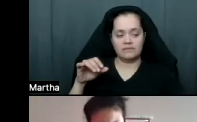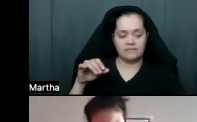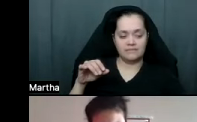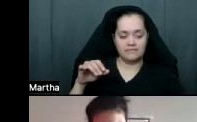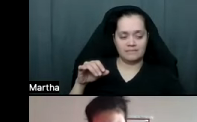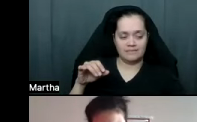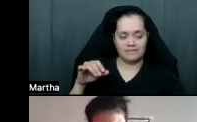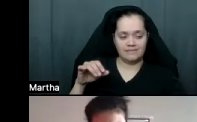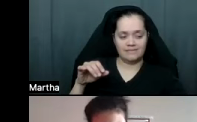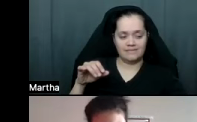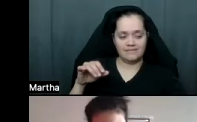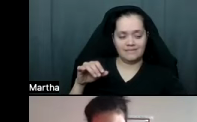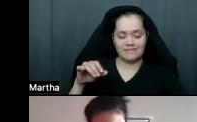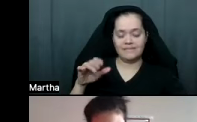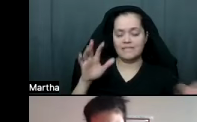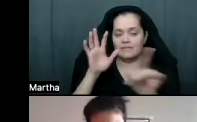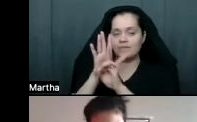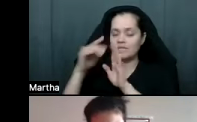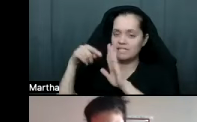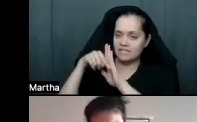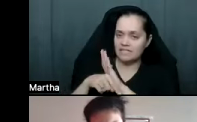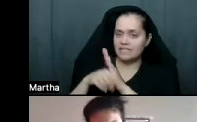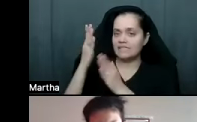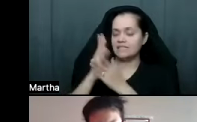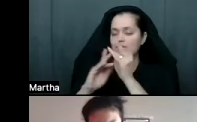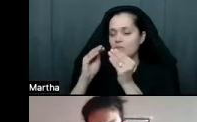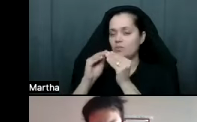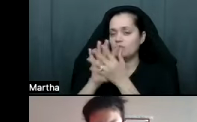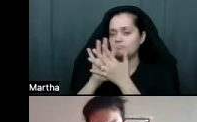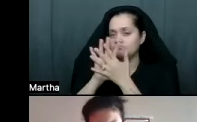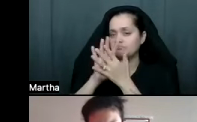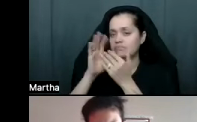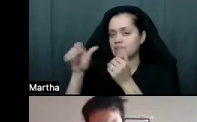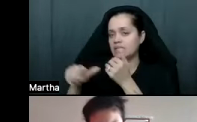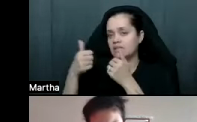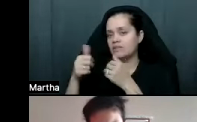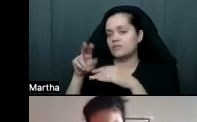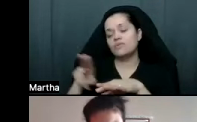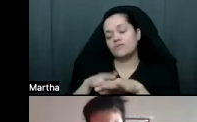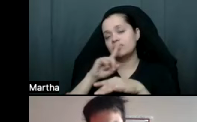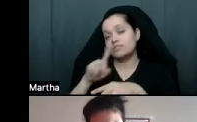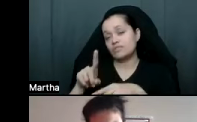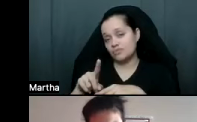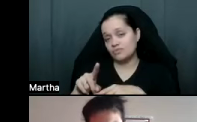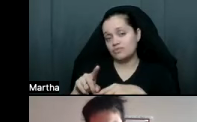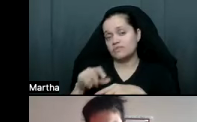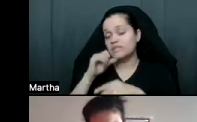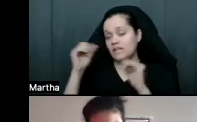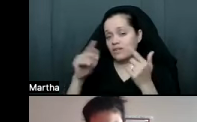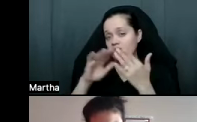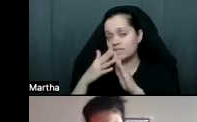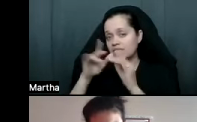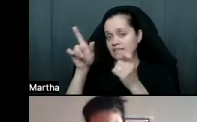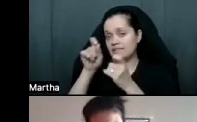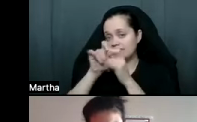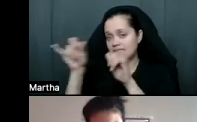three, population density. Some cities are more crowded than others. Well, of course, that's true. Not all cities are